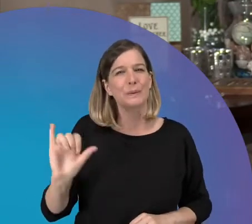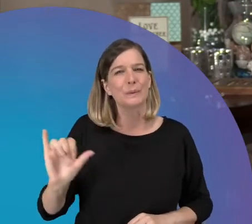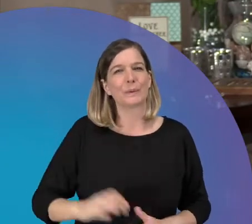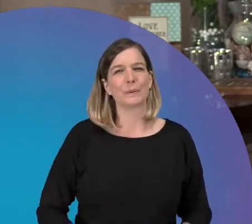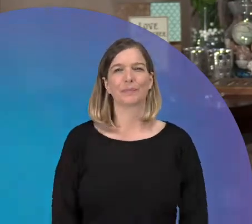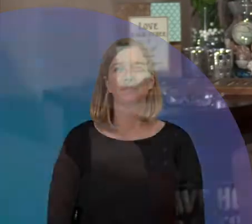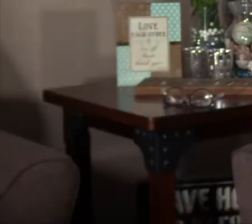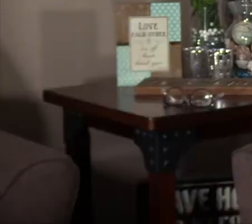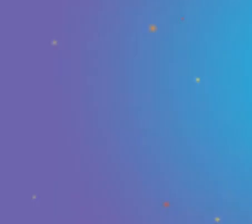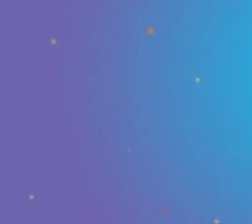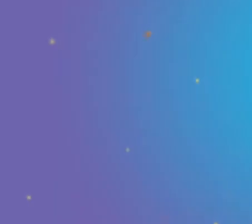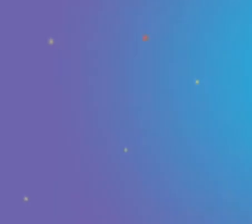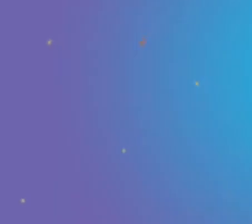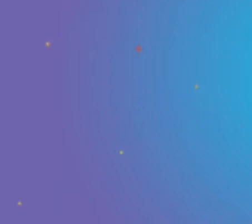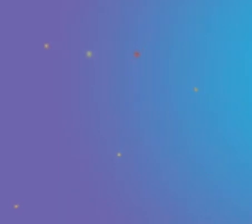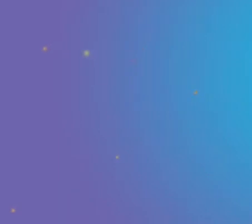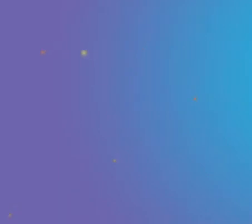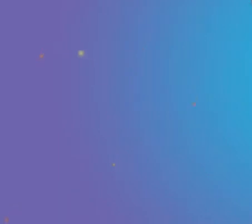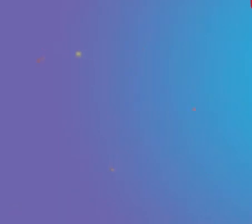Amelie as well.